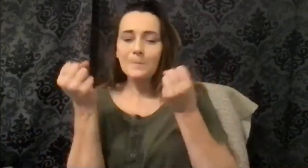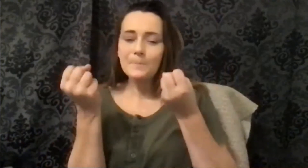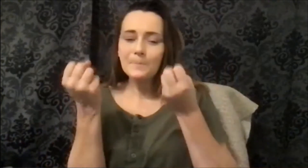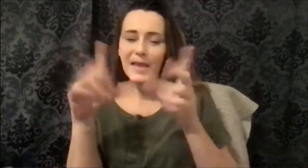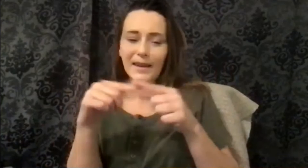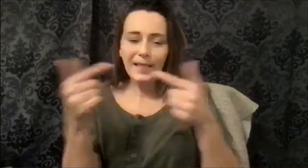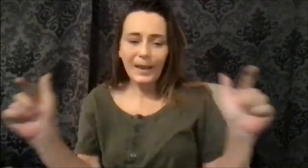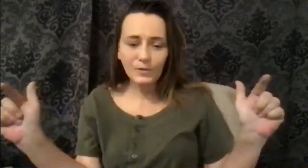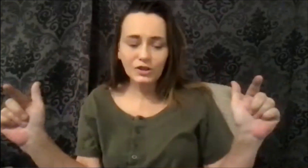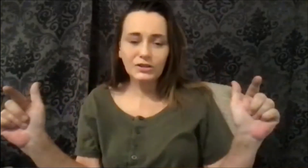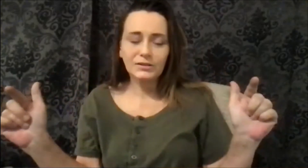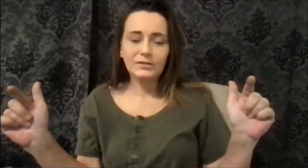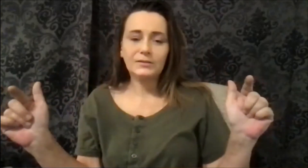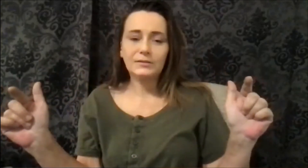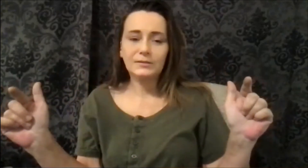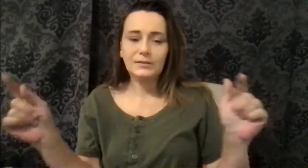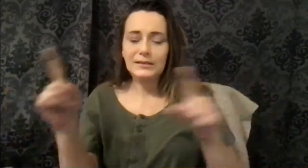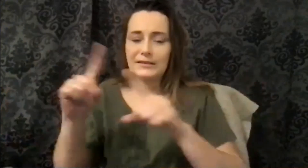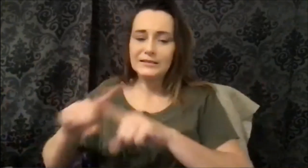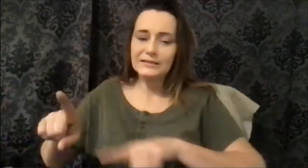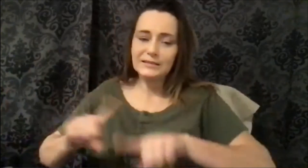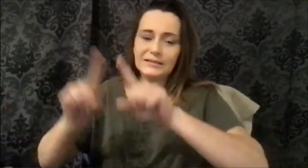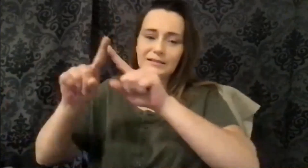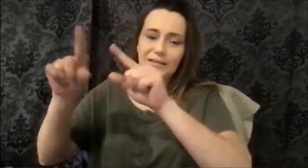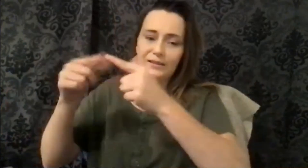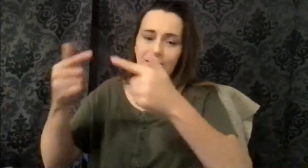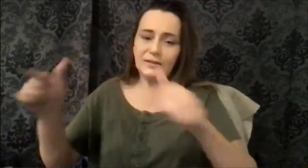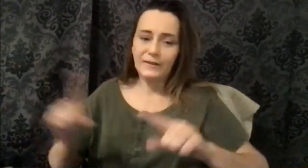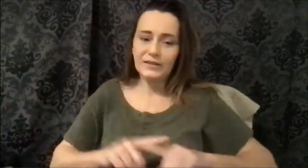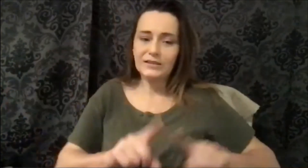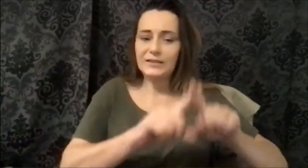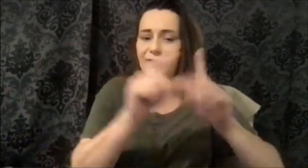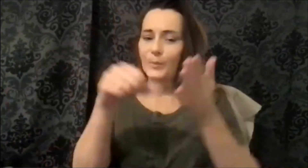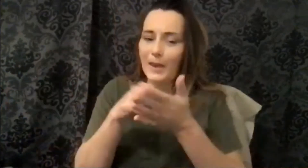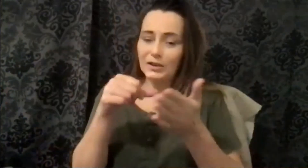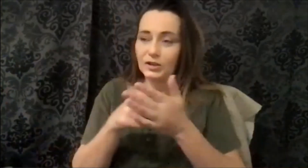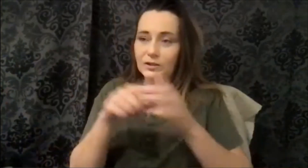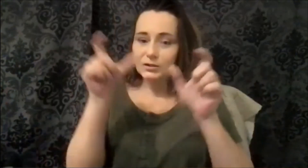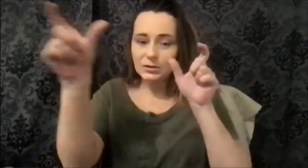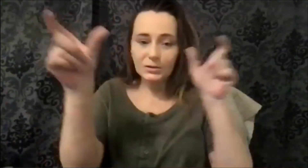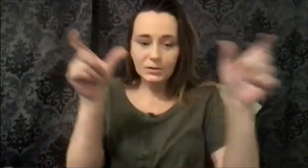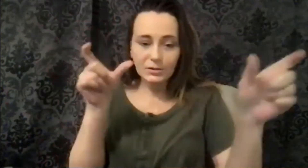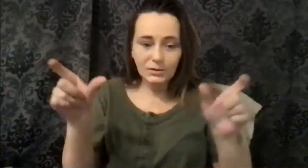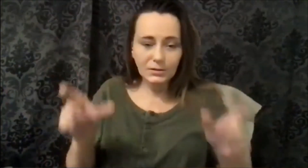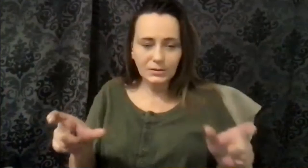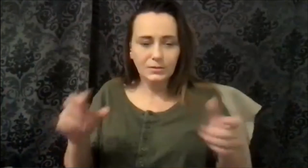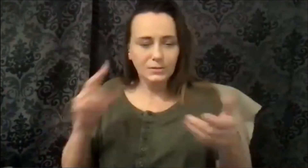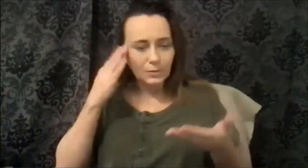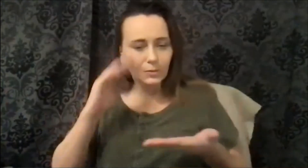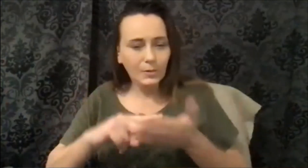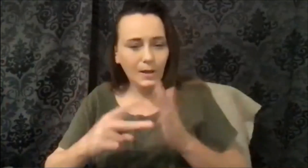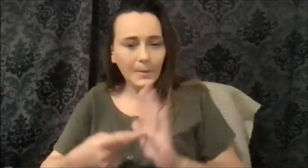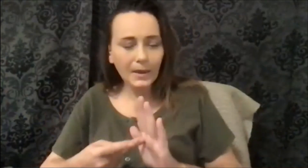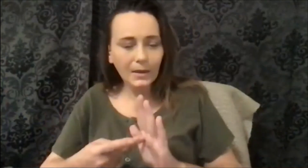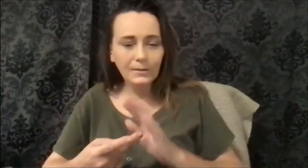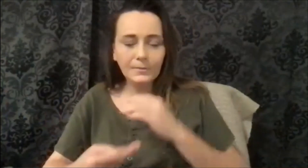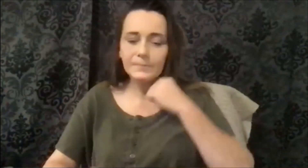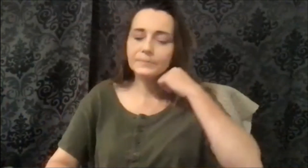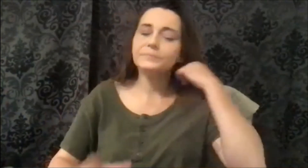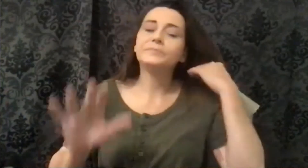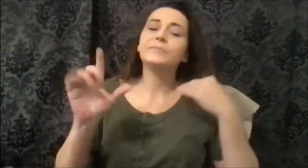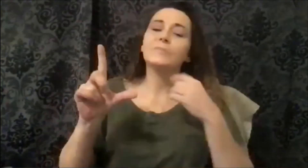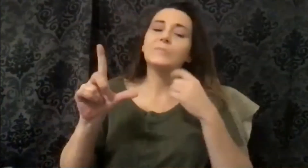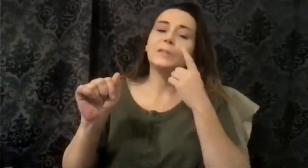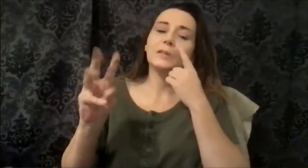languages, okay? And in different languages, different things are in different pages. Do you know what I mean? Like, I something